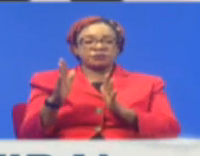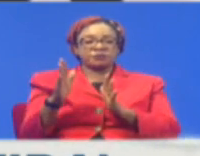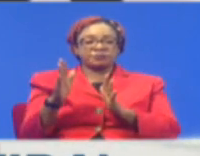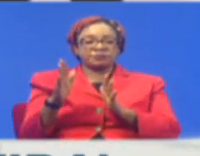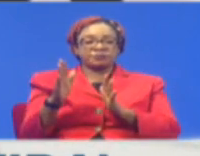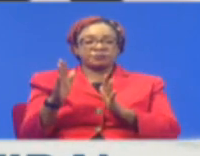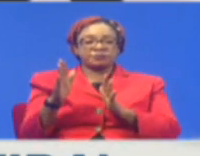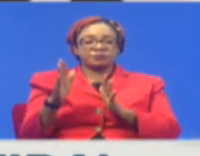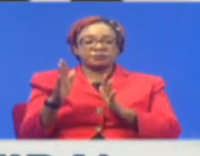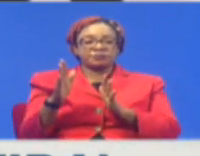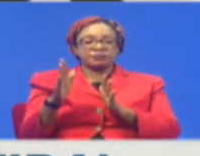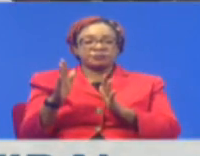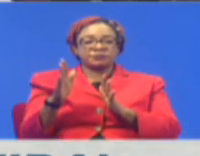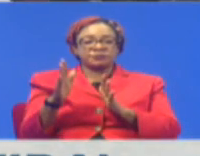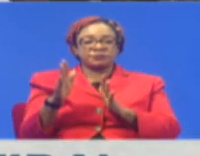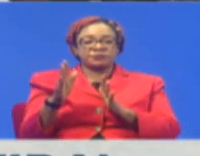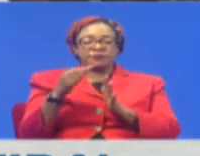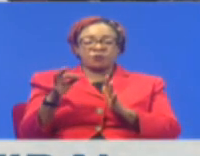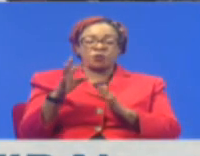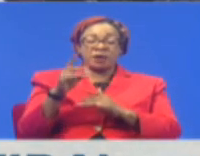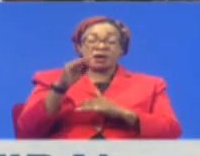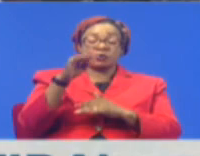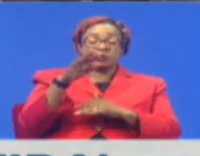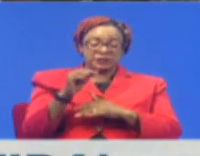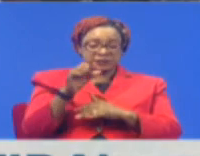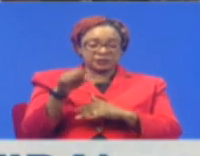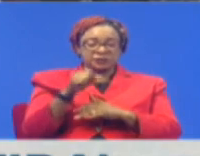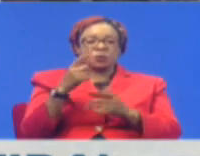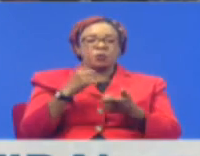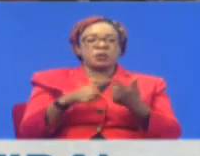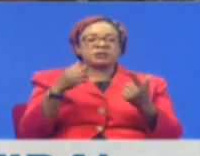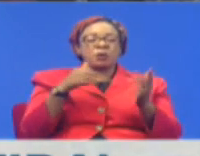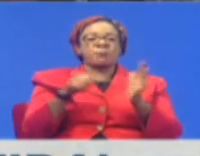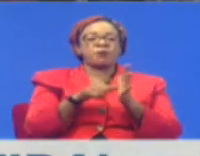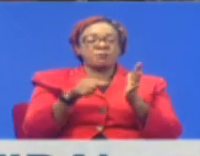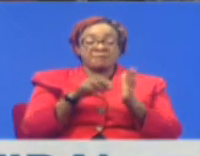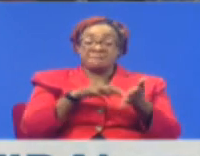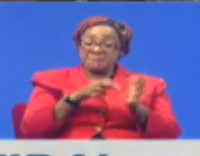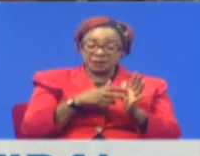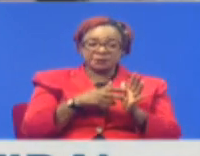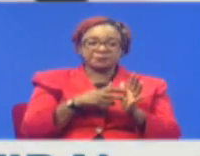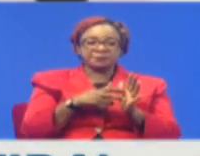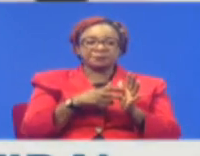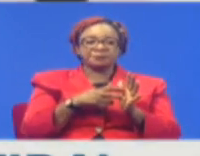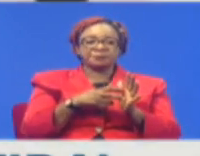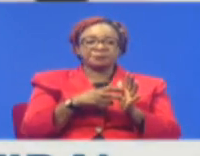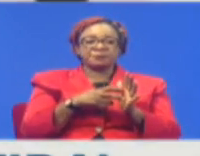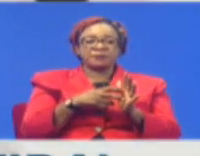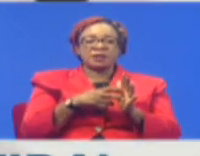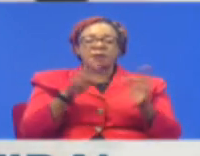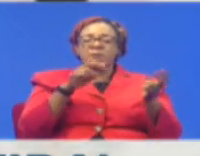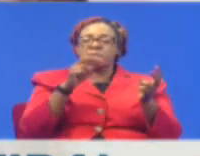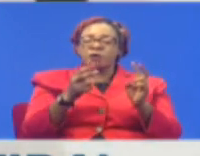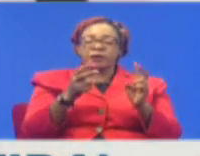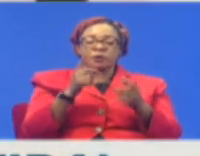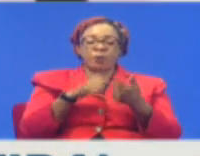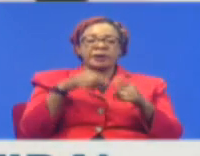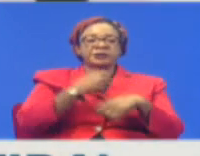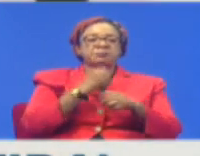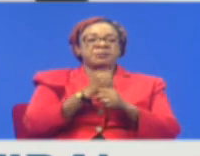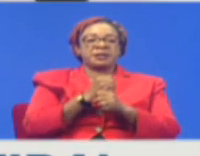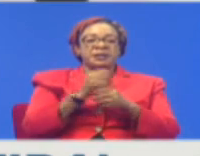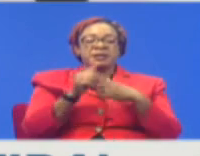intentional misdiagnosis of what our problems are. The parasitic model is what is making leaders